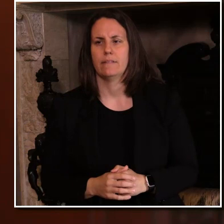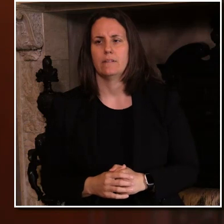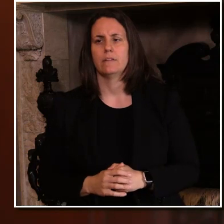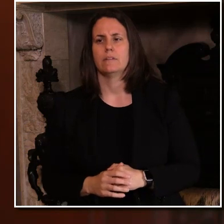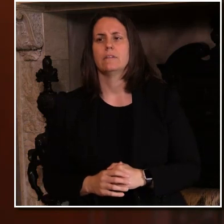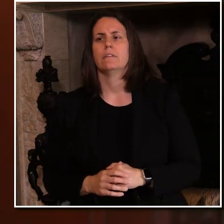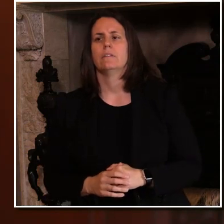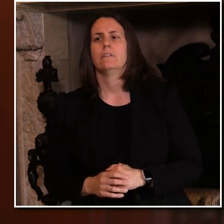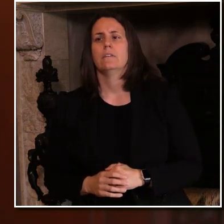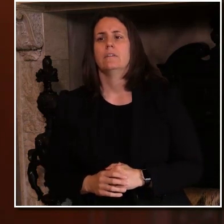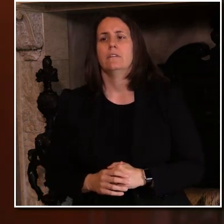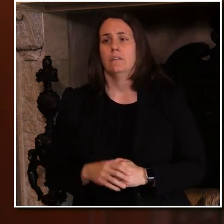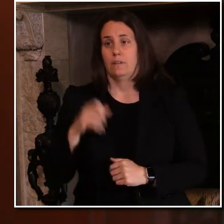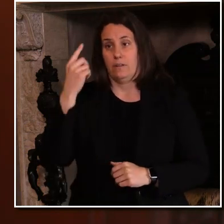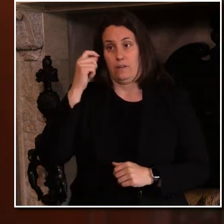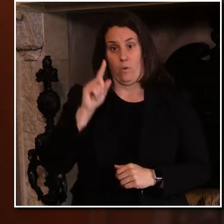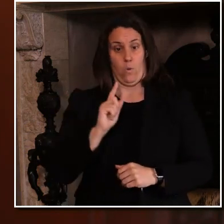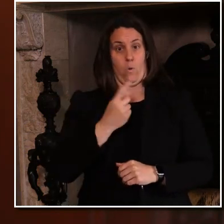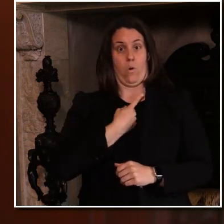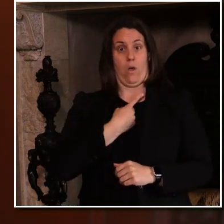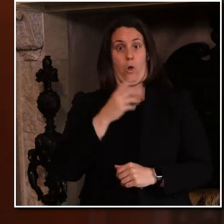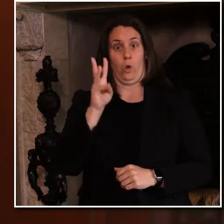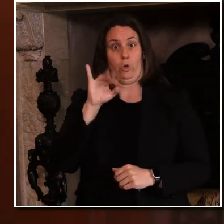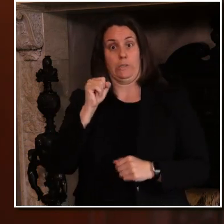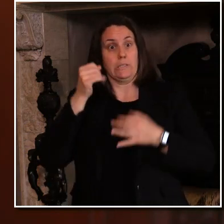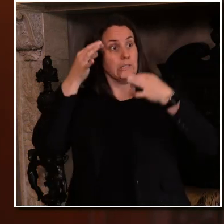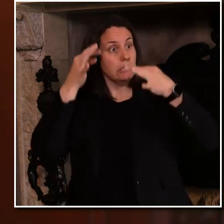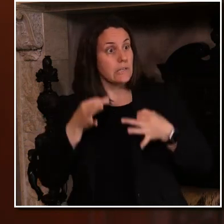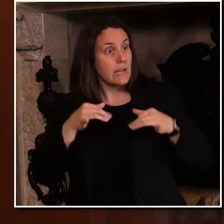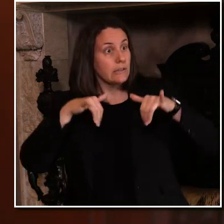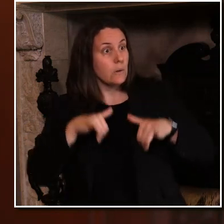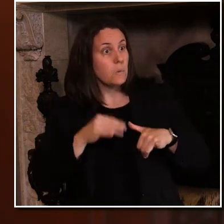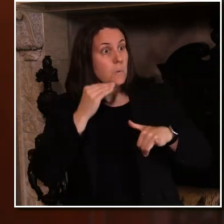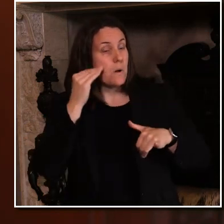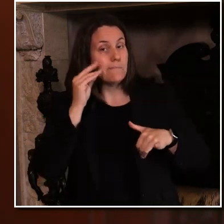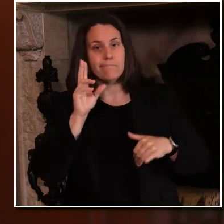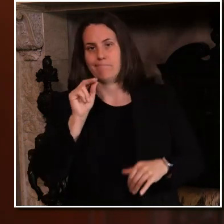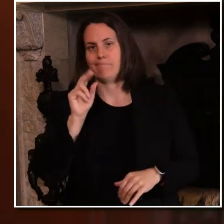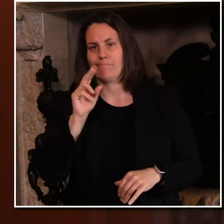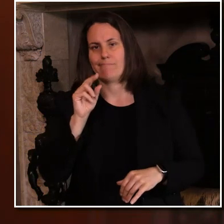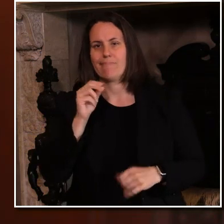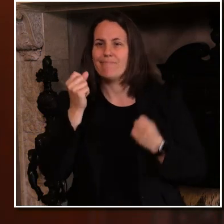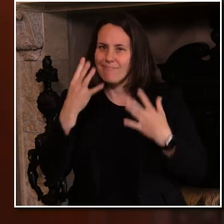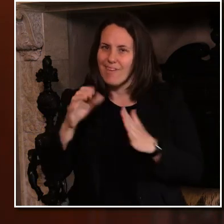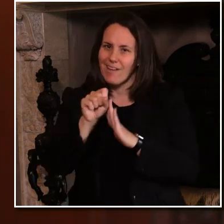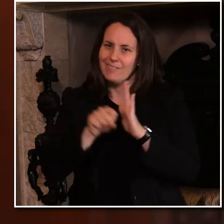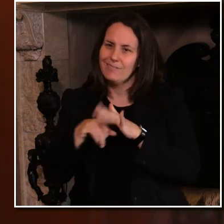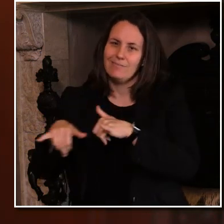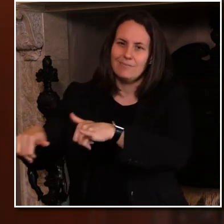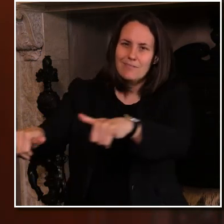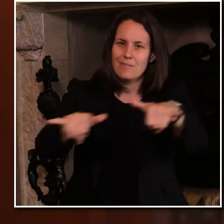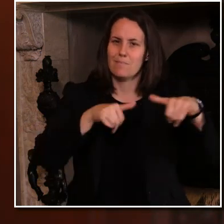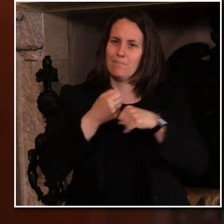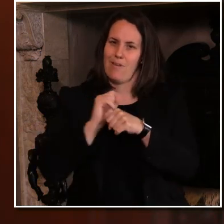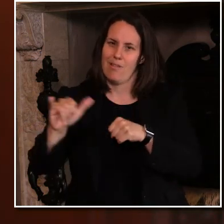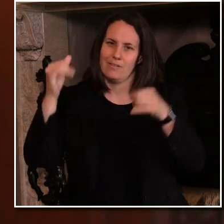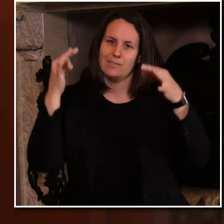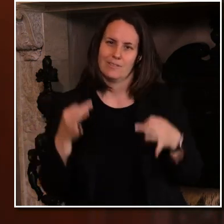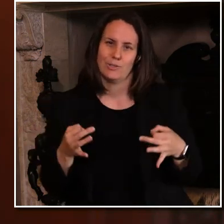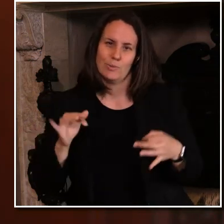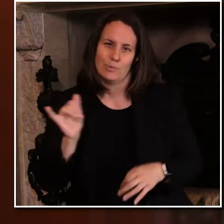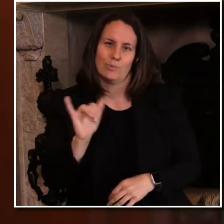and contain COVID-19 with safer at home measures. Instead of having Wisconsin quickly respond to the pandemic